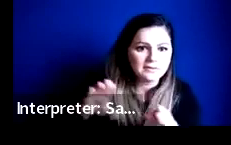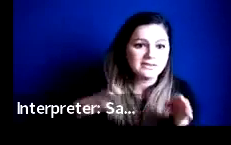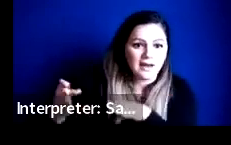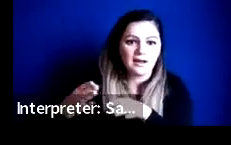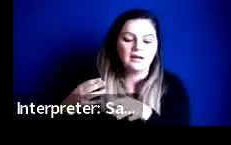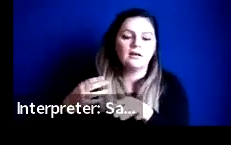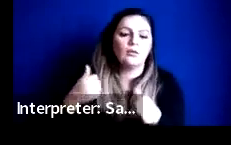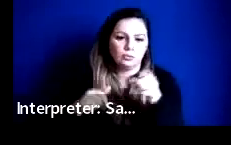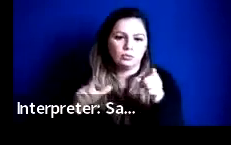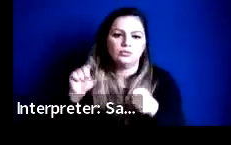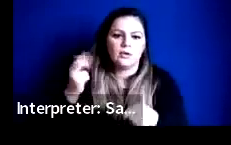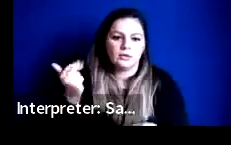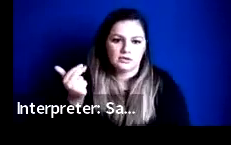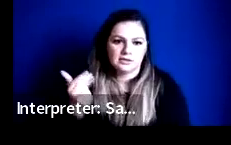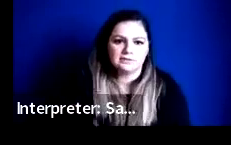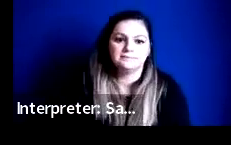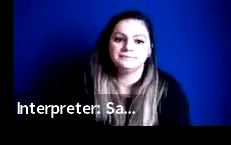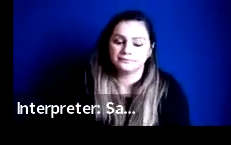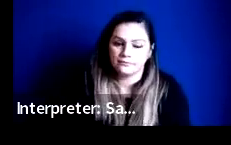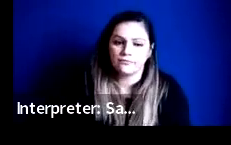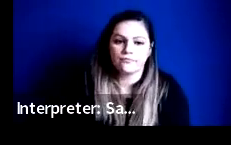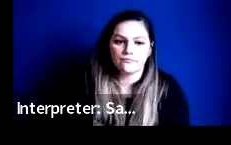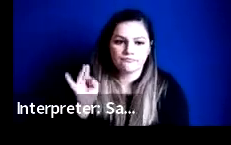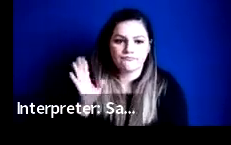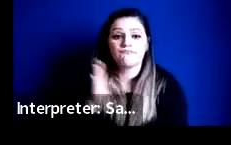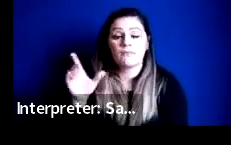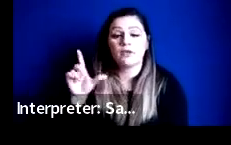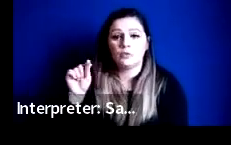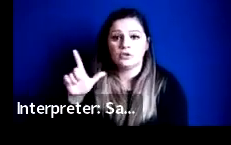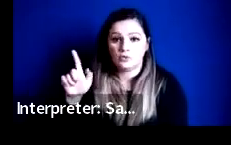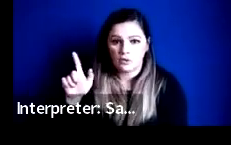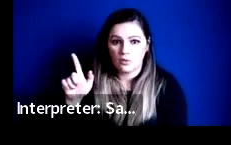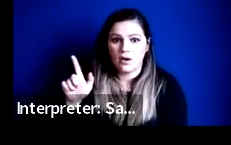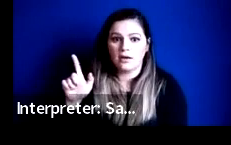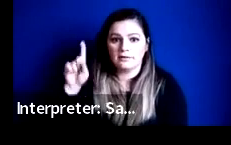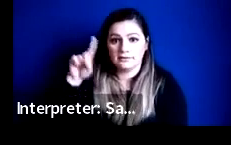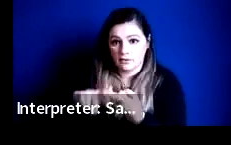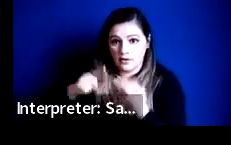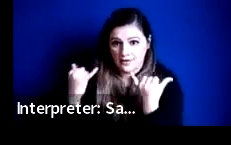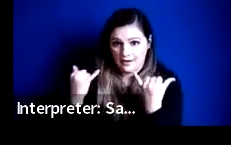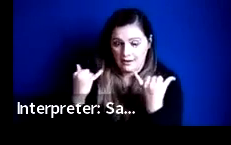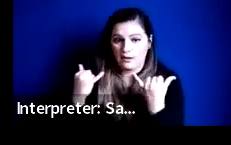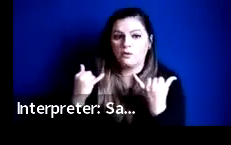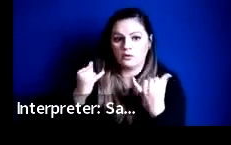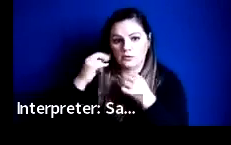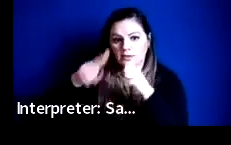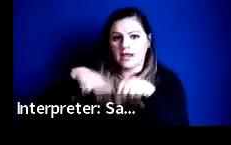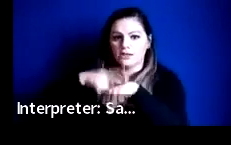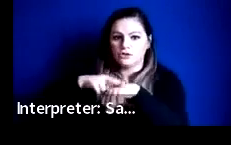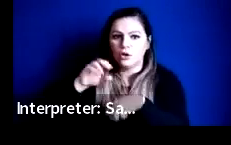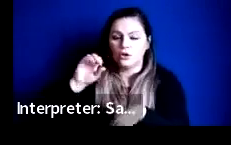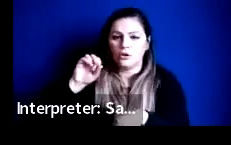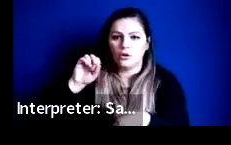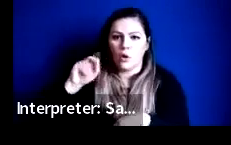opioids. And then in 2021 through now, we have the National Opioid Settlement, which pretty